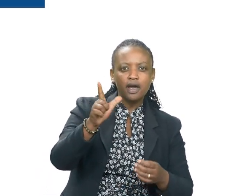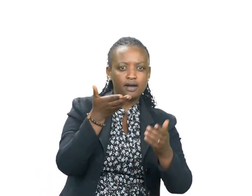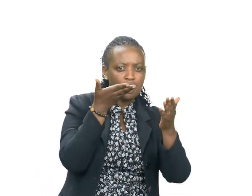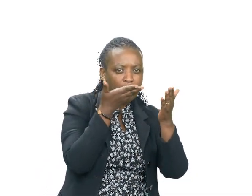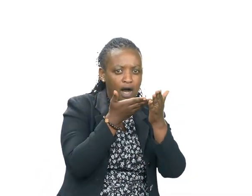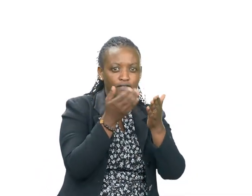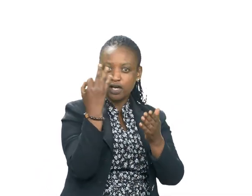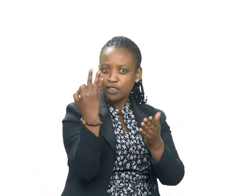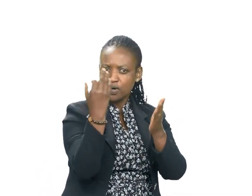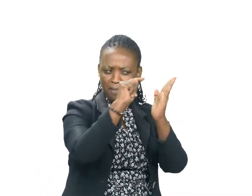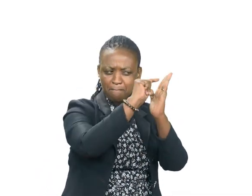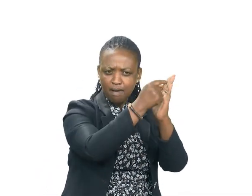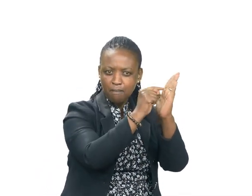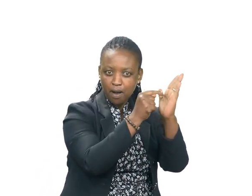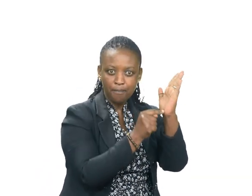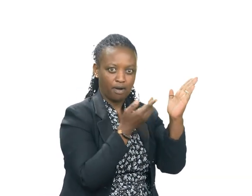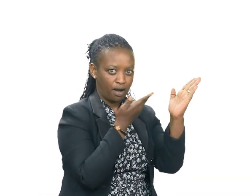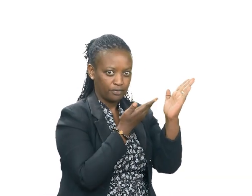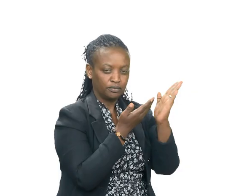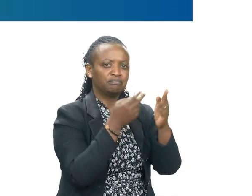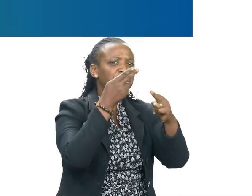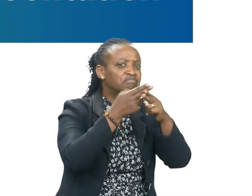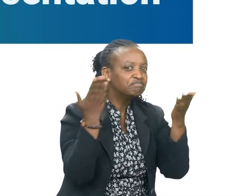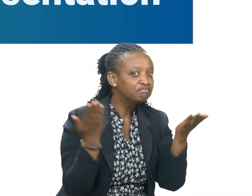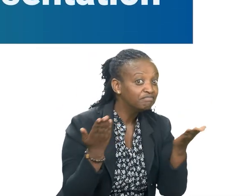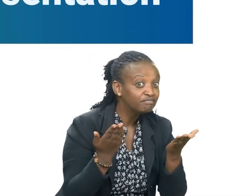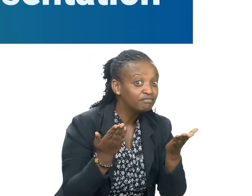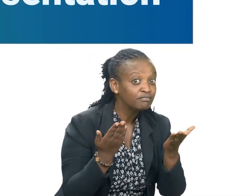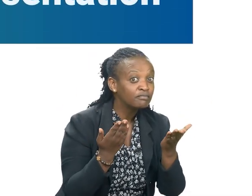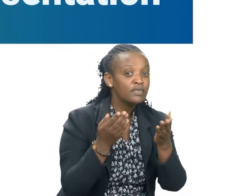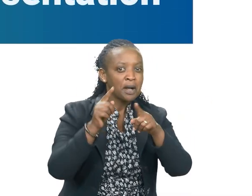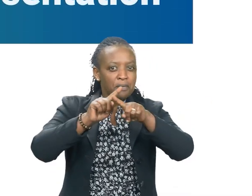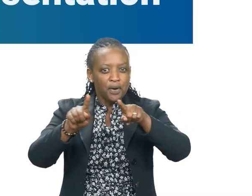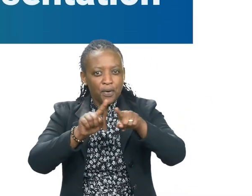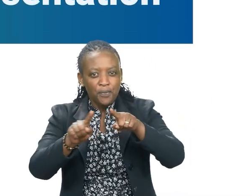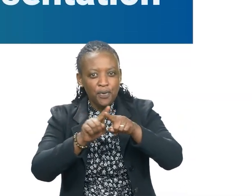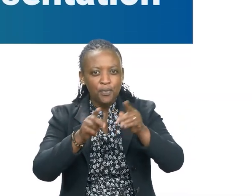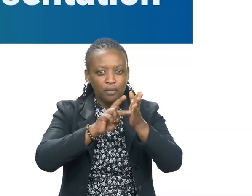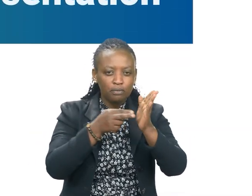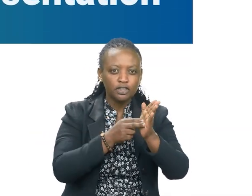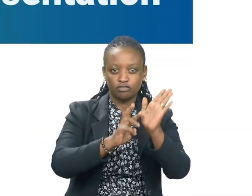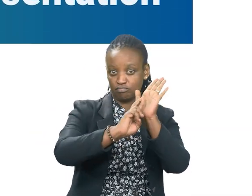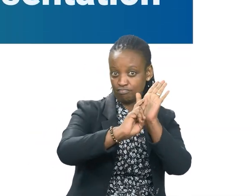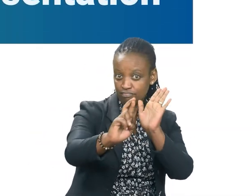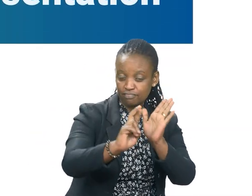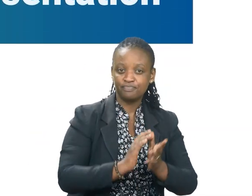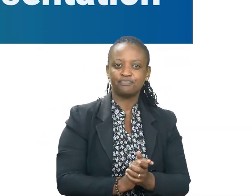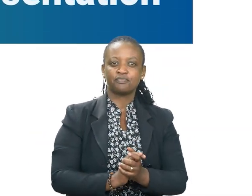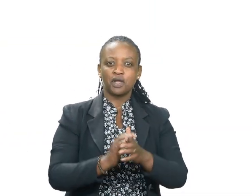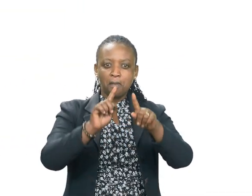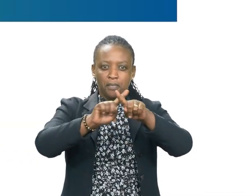UDL is mediated in 3 principles, namely multiple means of